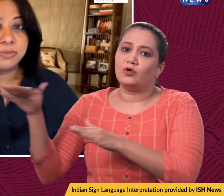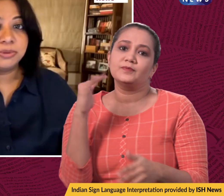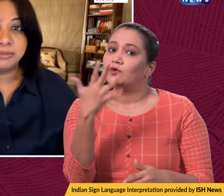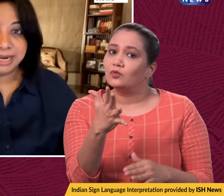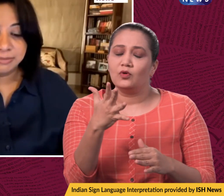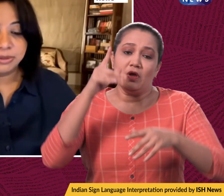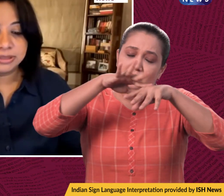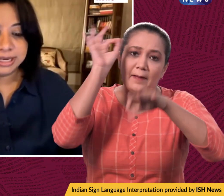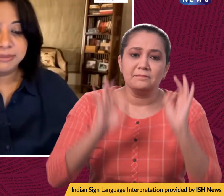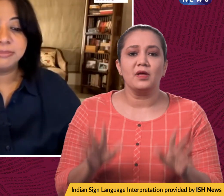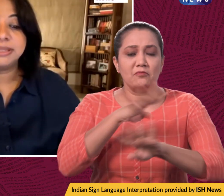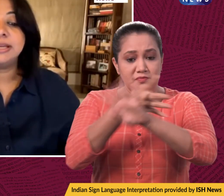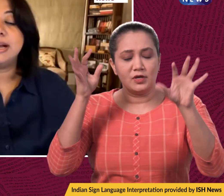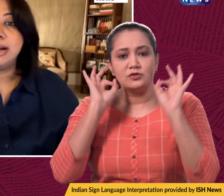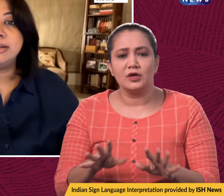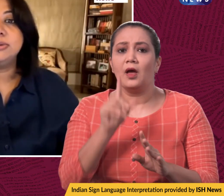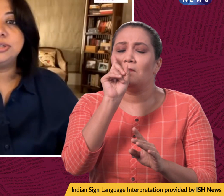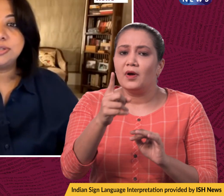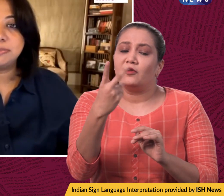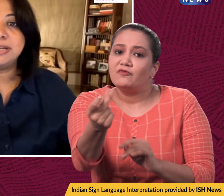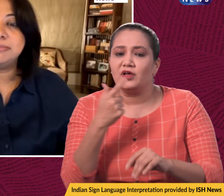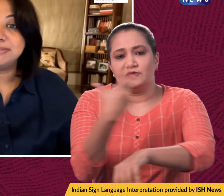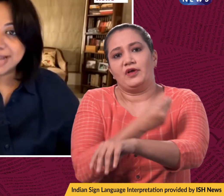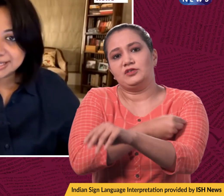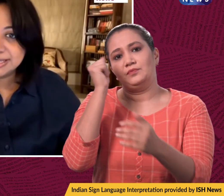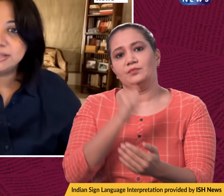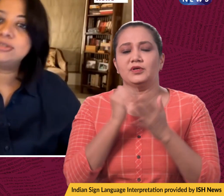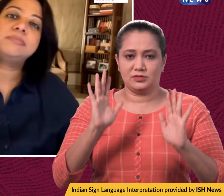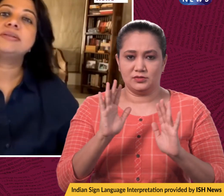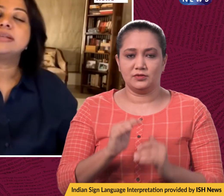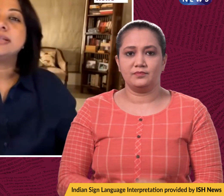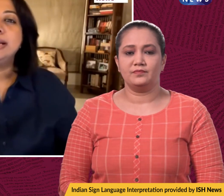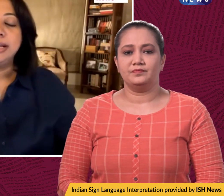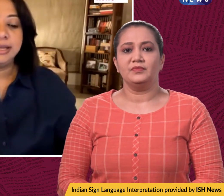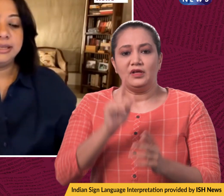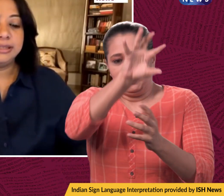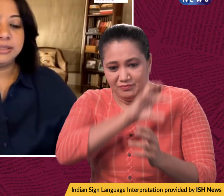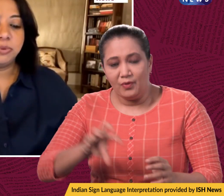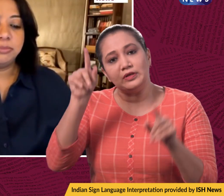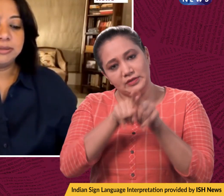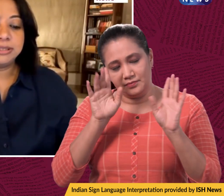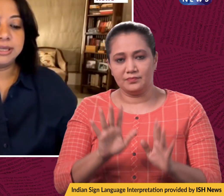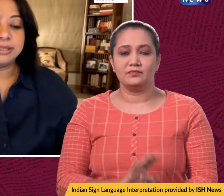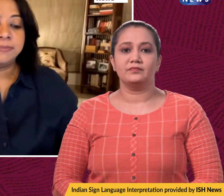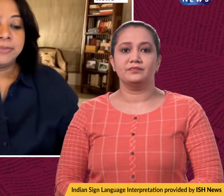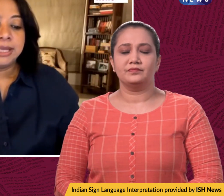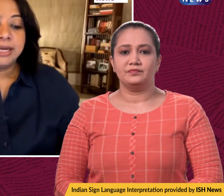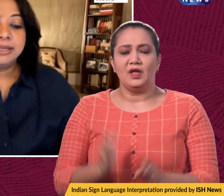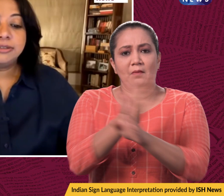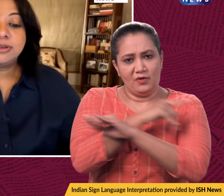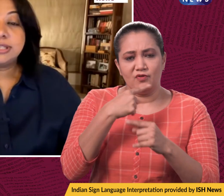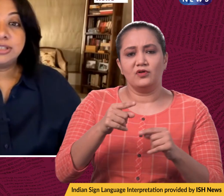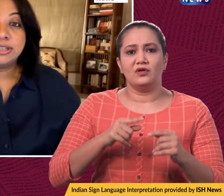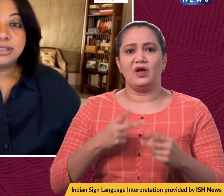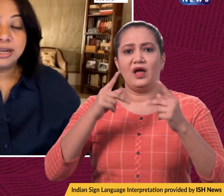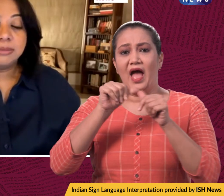be postponed, they will happen on time, but they are going to speed up the vaccination process in these poll-bound states.